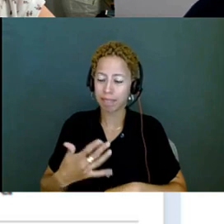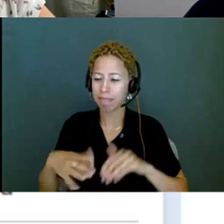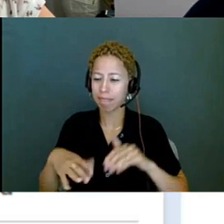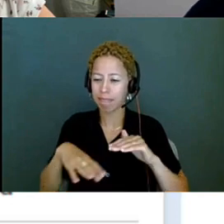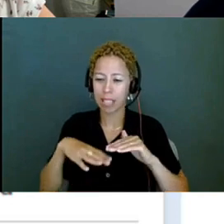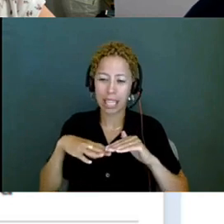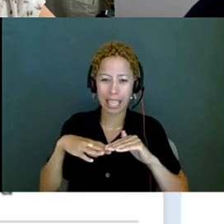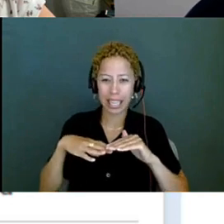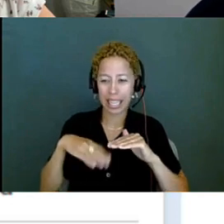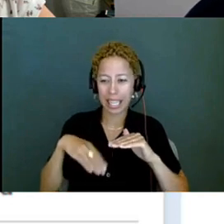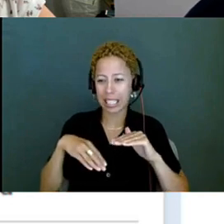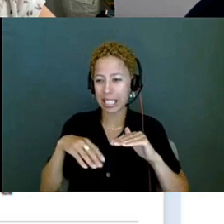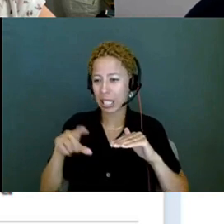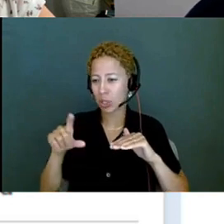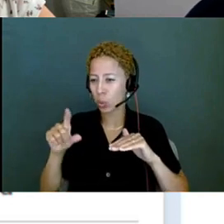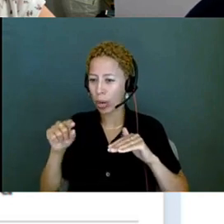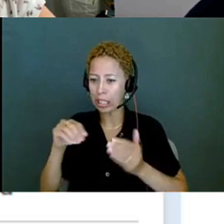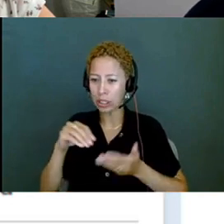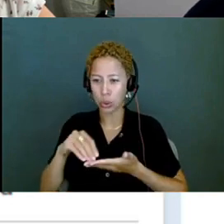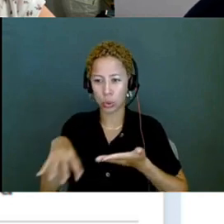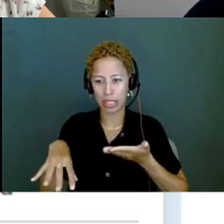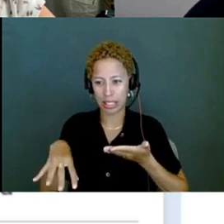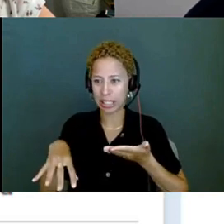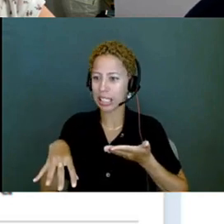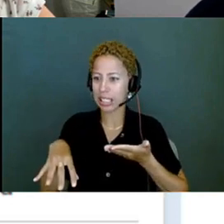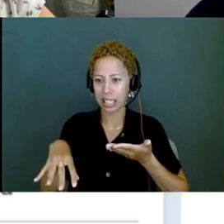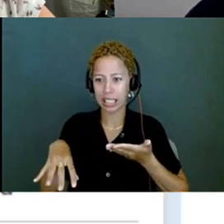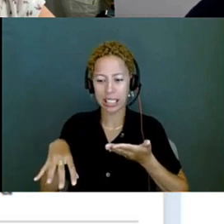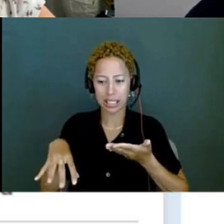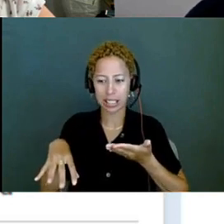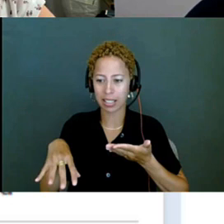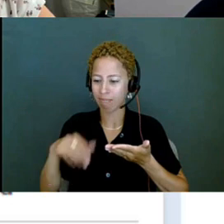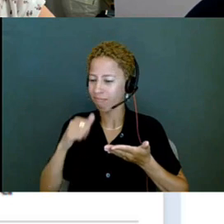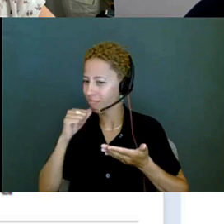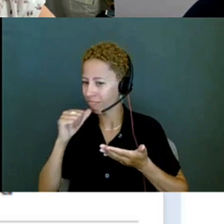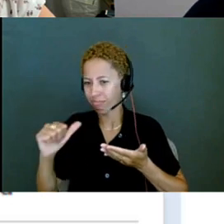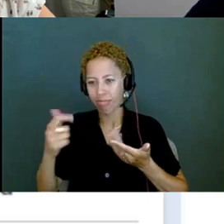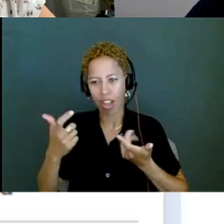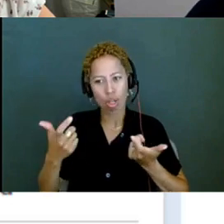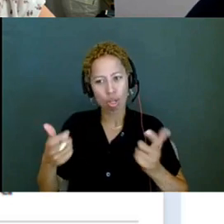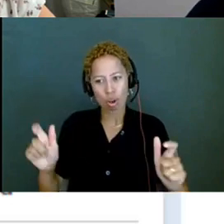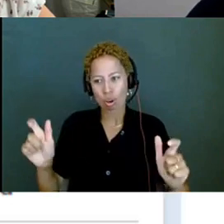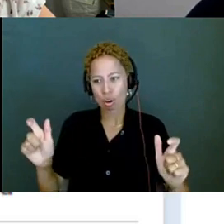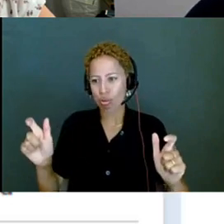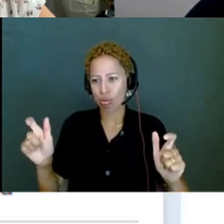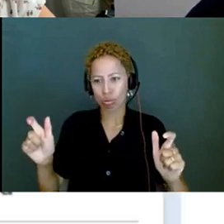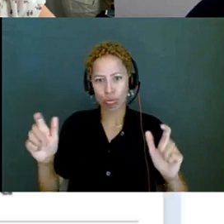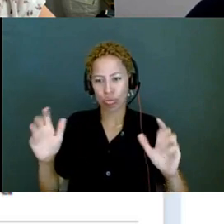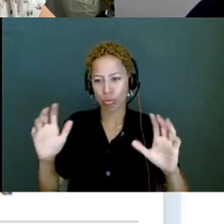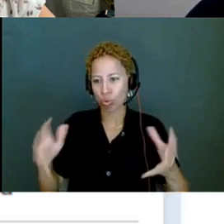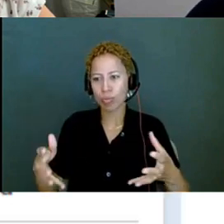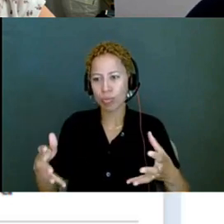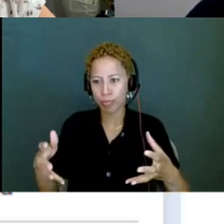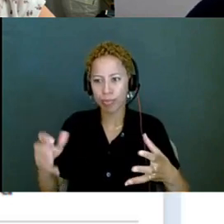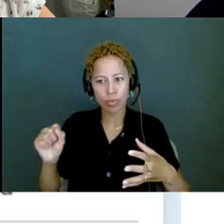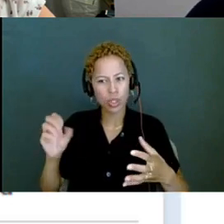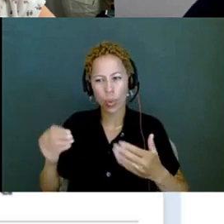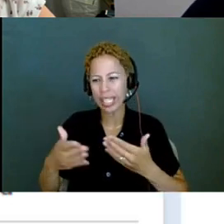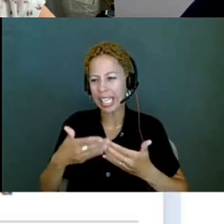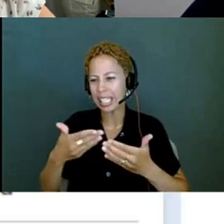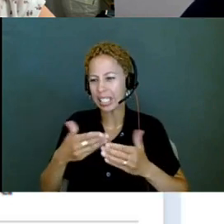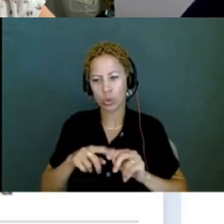less than 20 students. Like it's not a large volume, so it's very easy for us to monitor